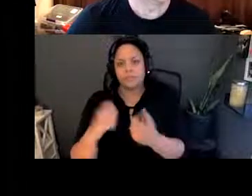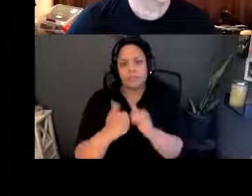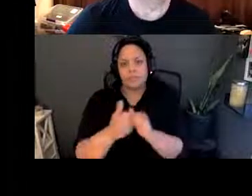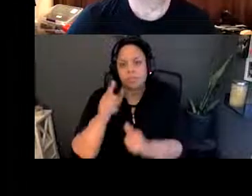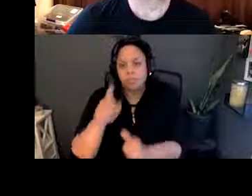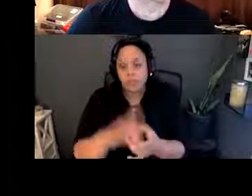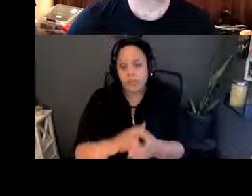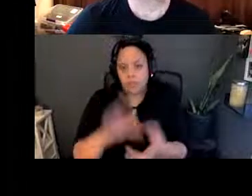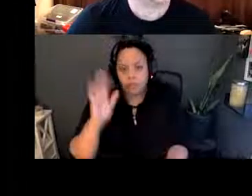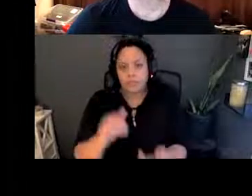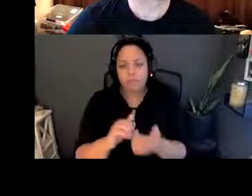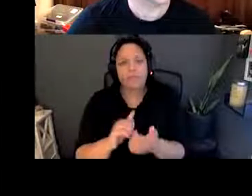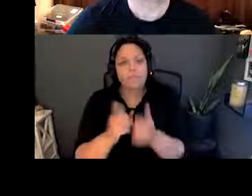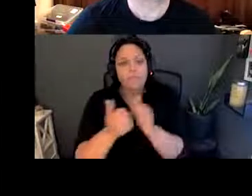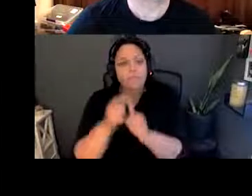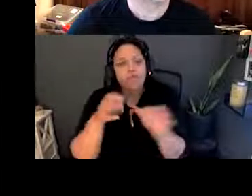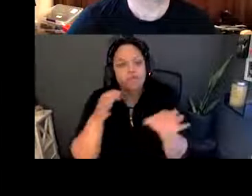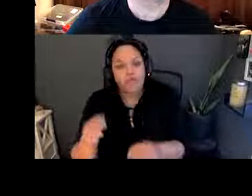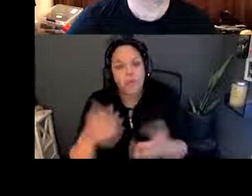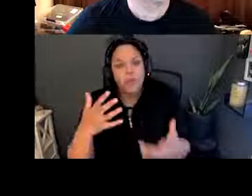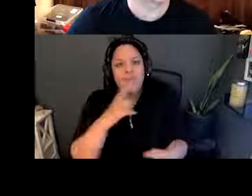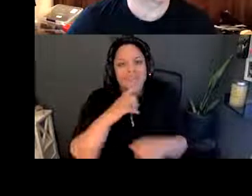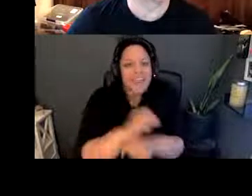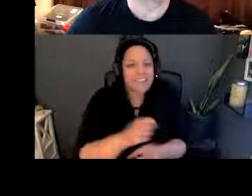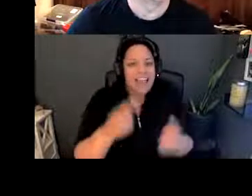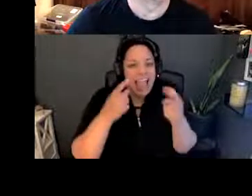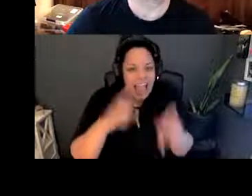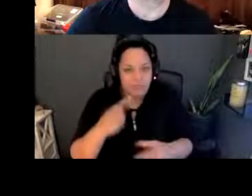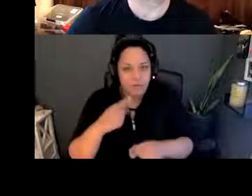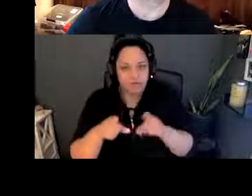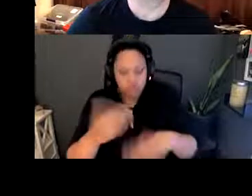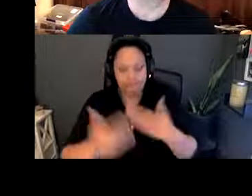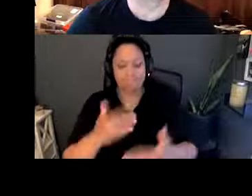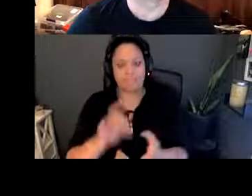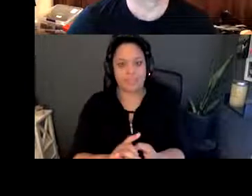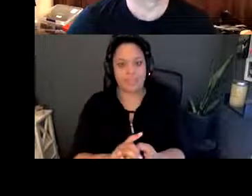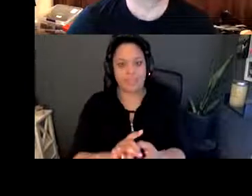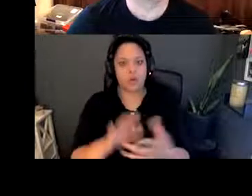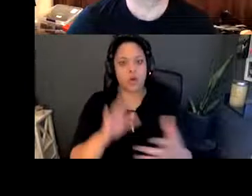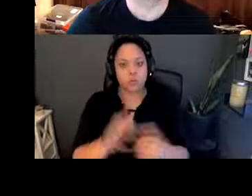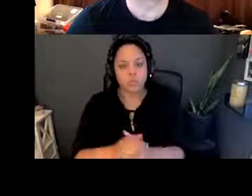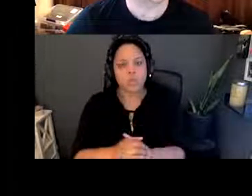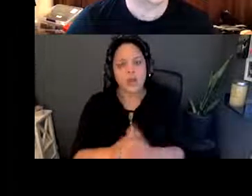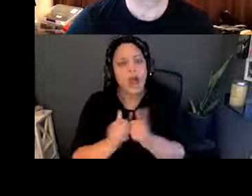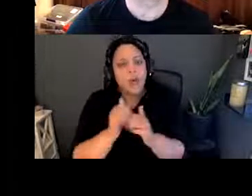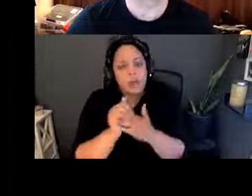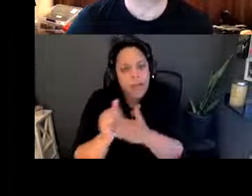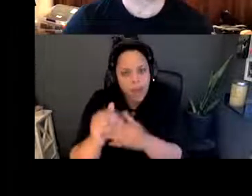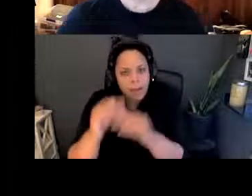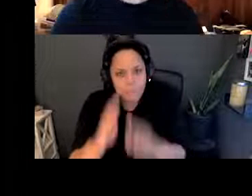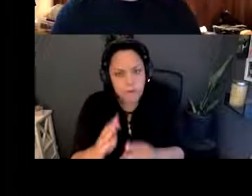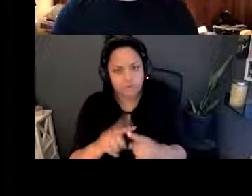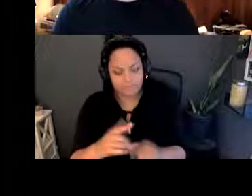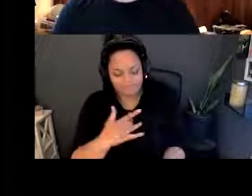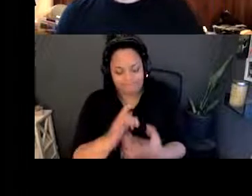go? How would you describe what's actually happening when we let go? What techniques do you use for guiding people to actually let